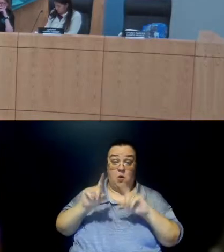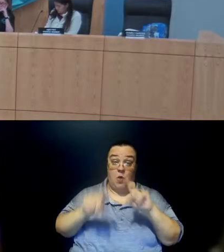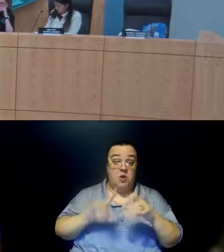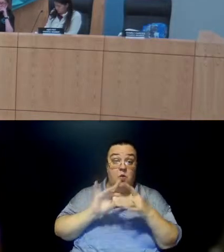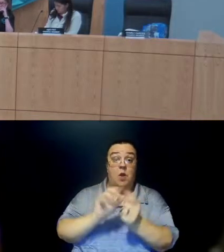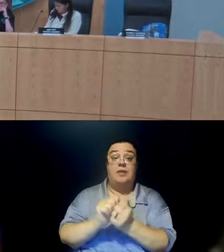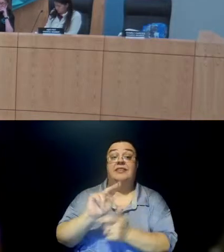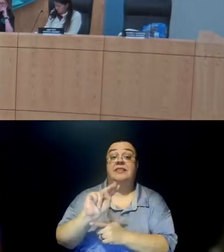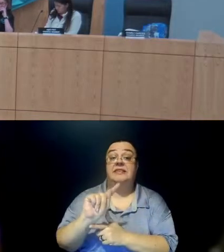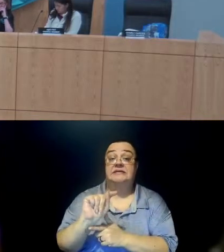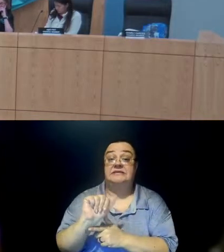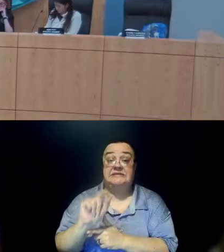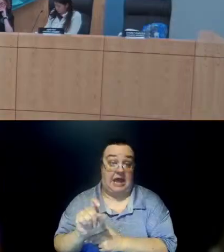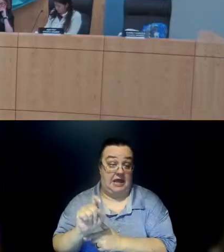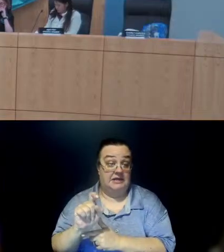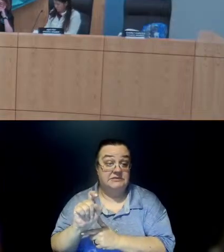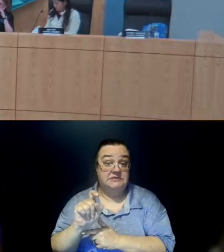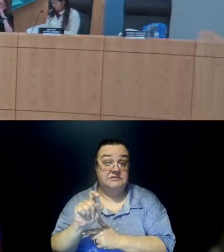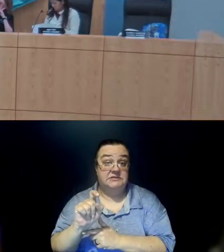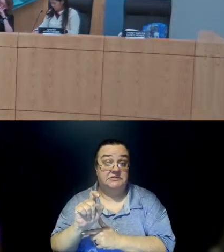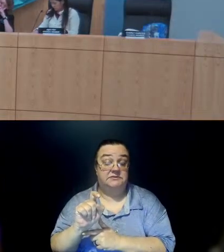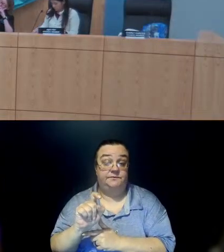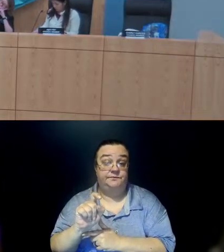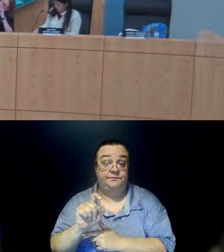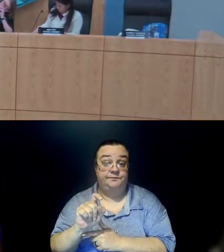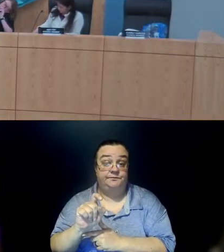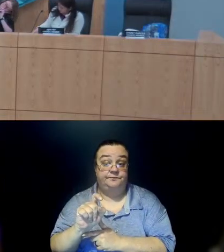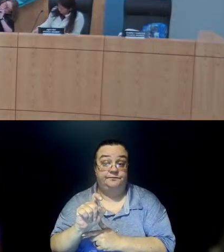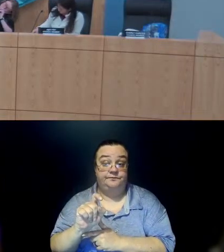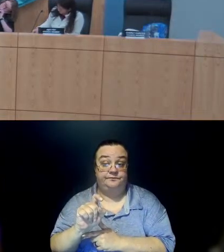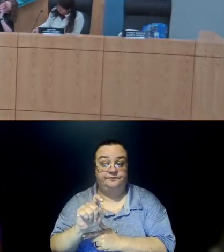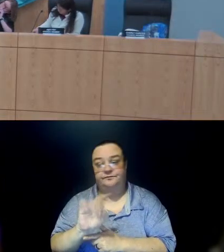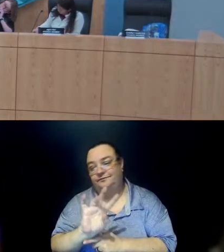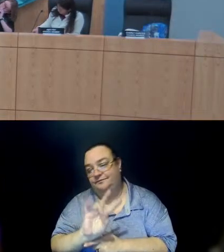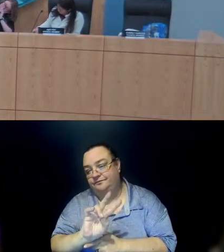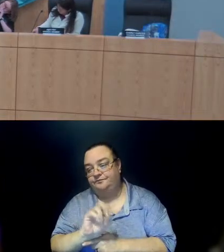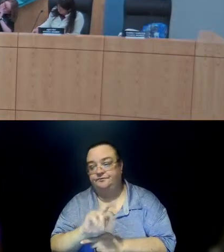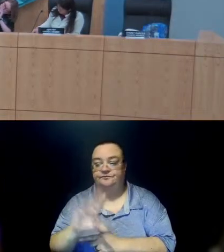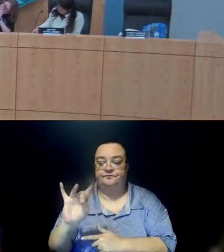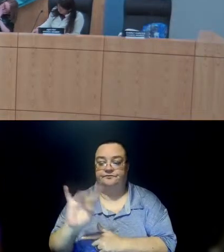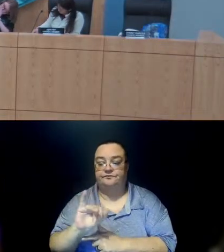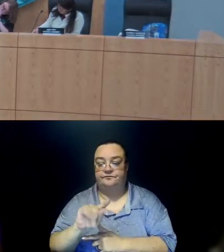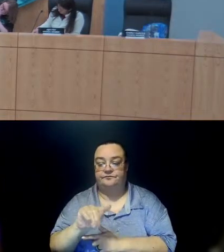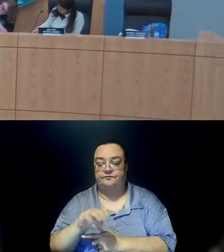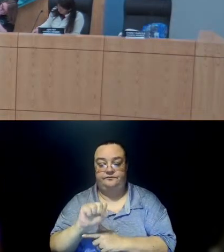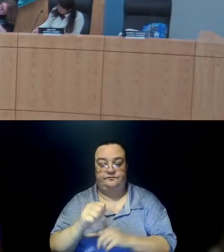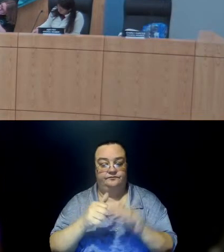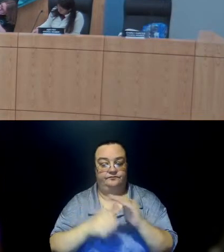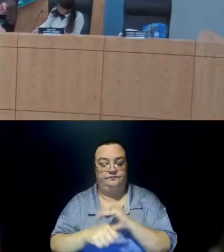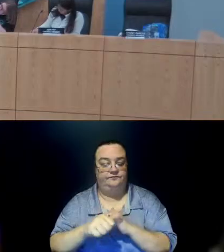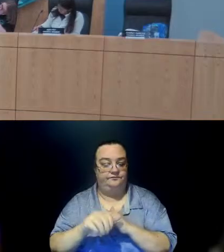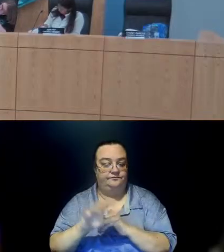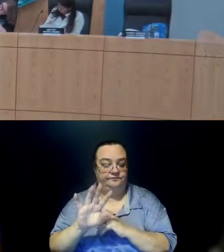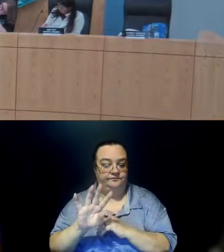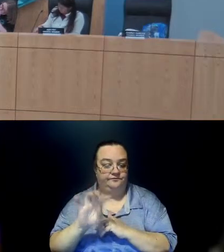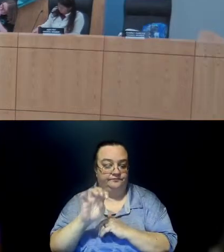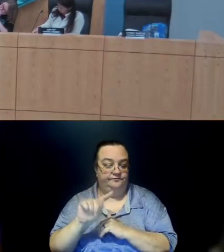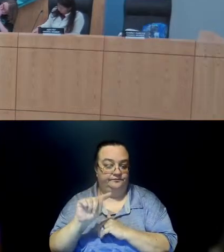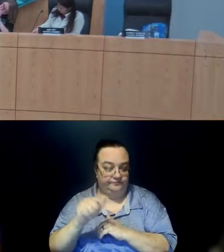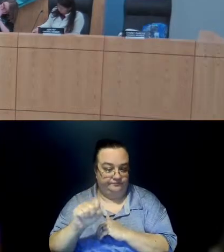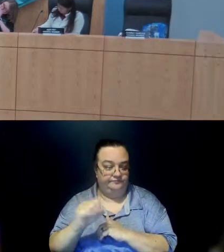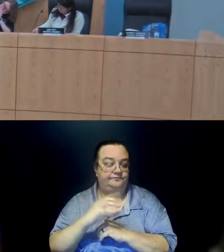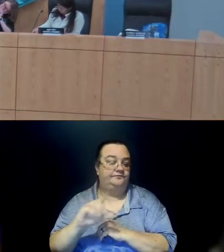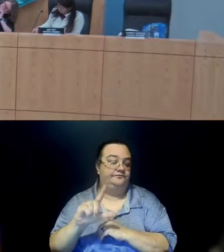tax, the 7 or 8 items under 400 taxes and liens? Lien,